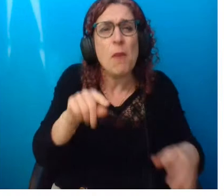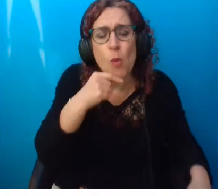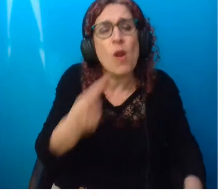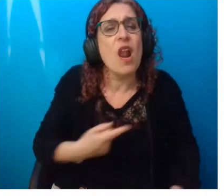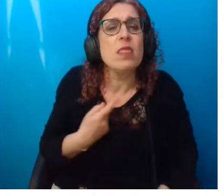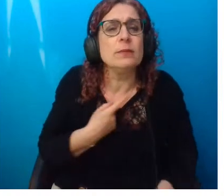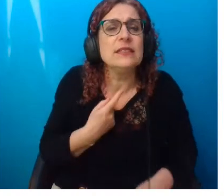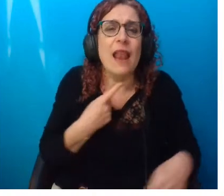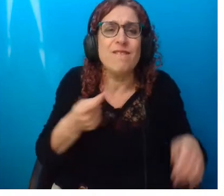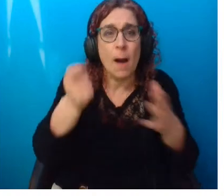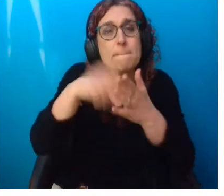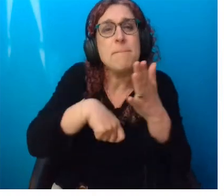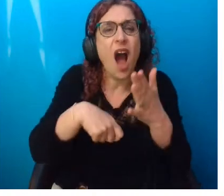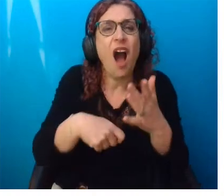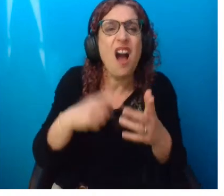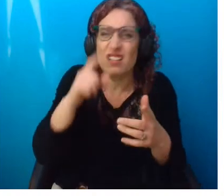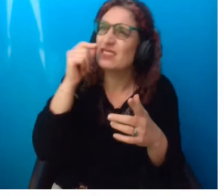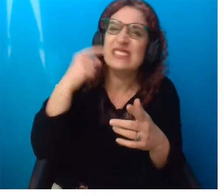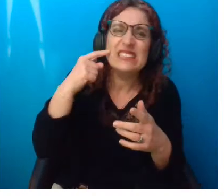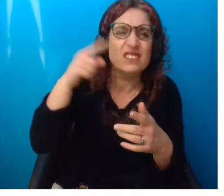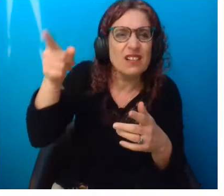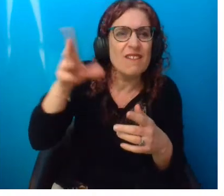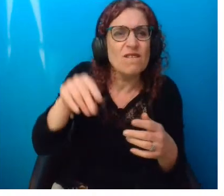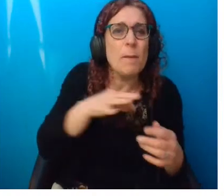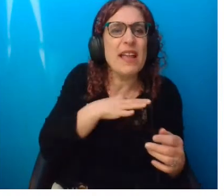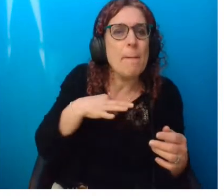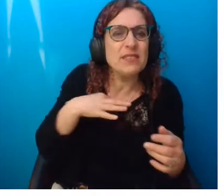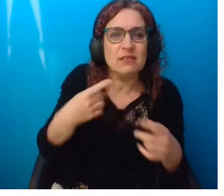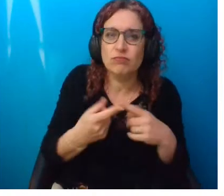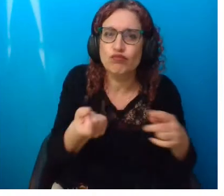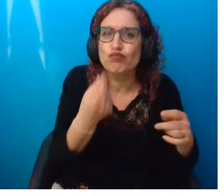and buy over-the-counter